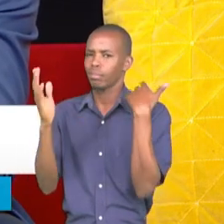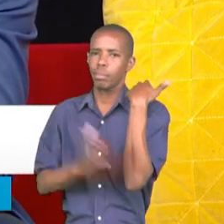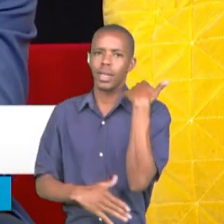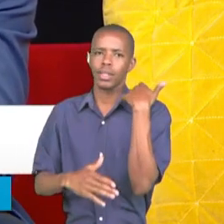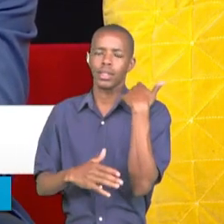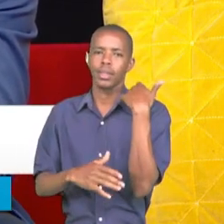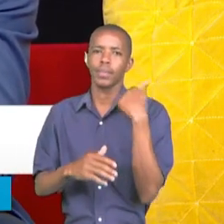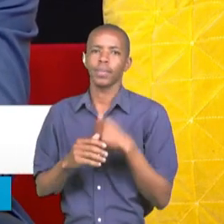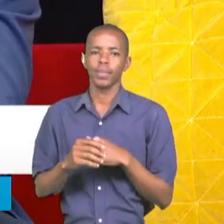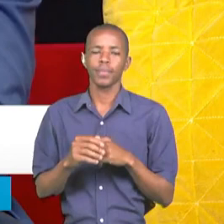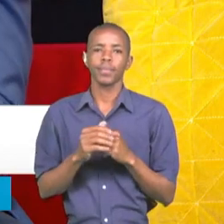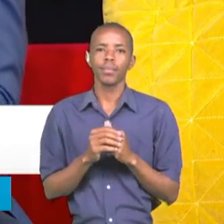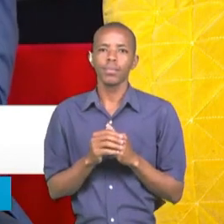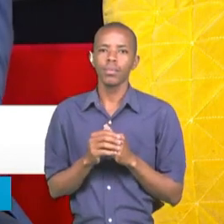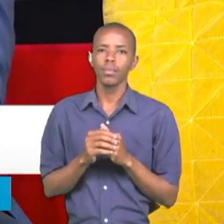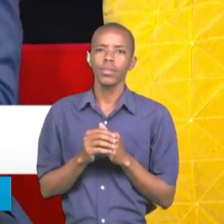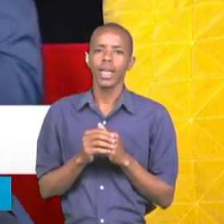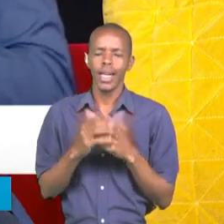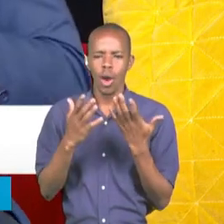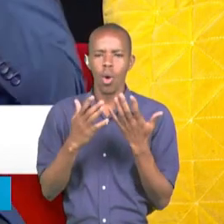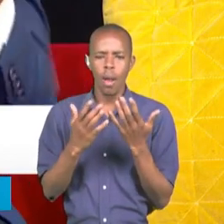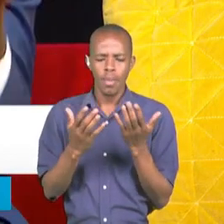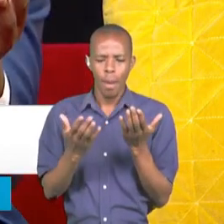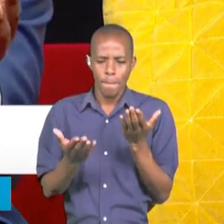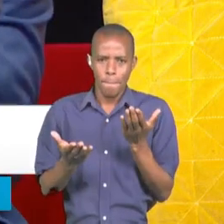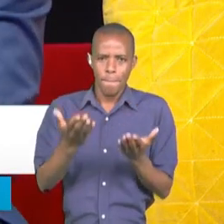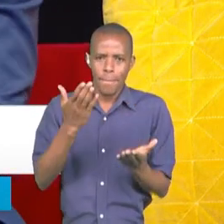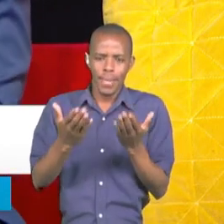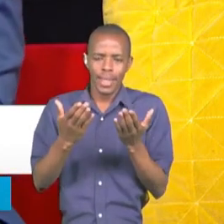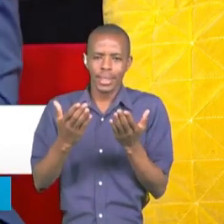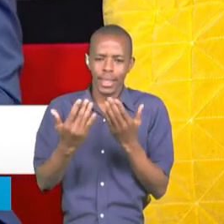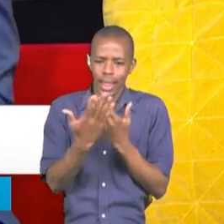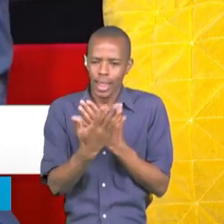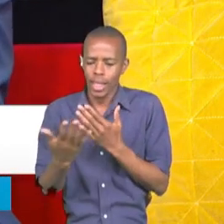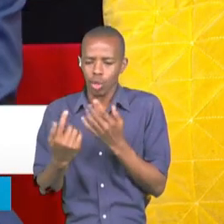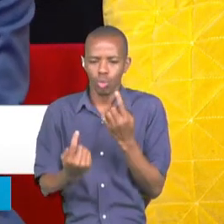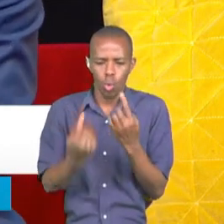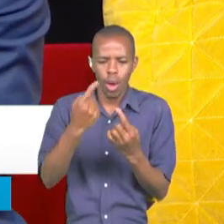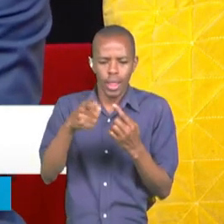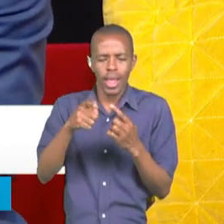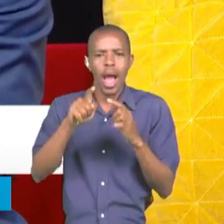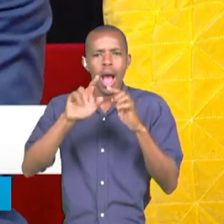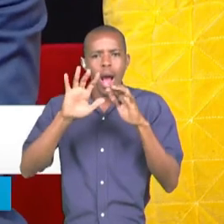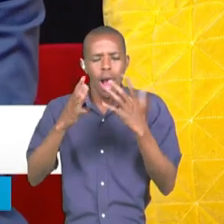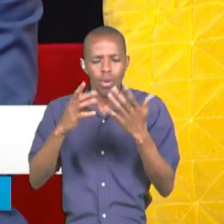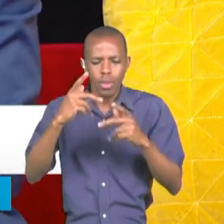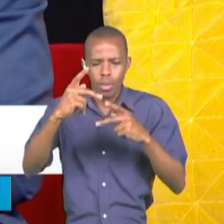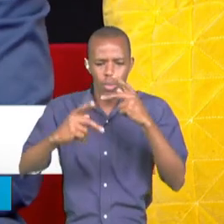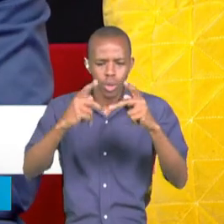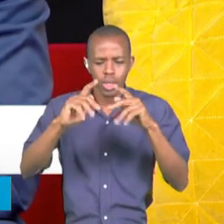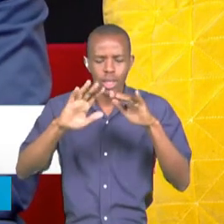sweet. Yeah, yeah. It's just the tactical of balancing your ingredients, your everything. Now, how was the process of